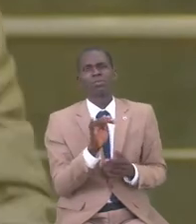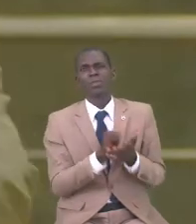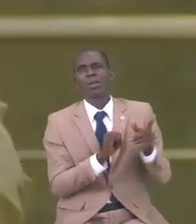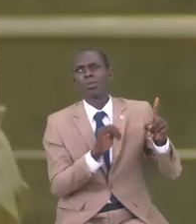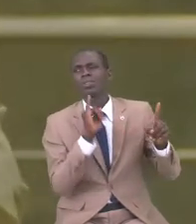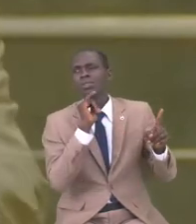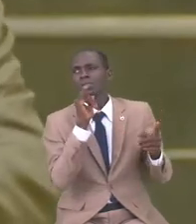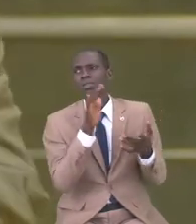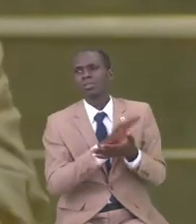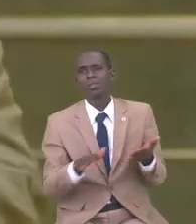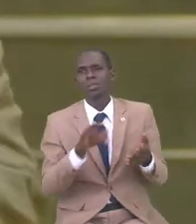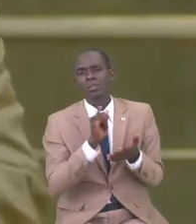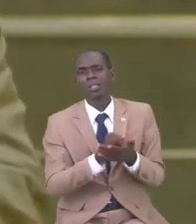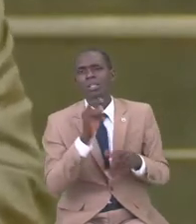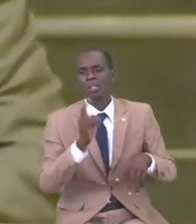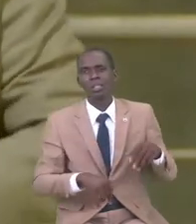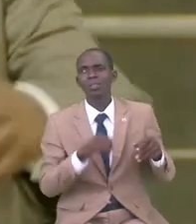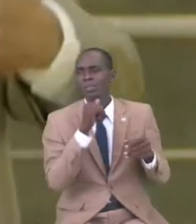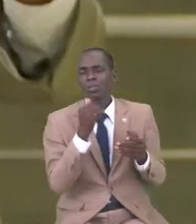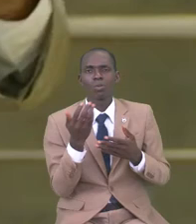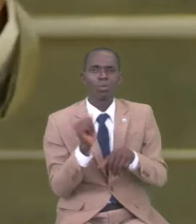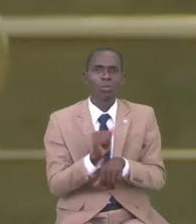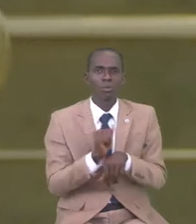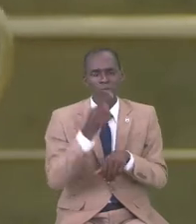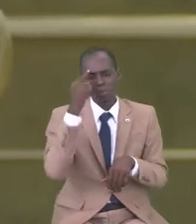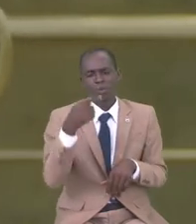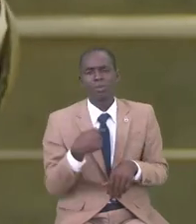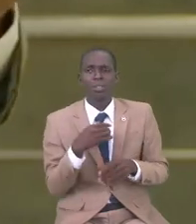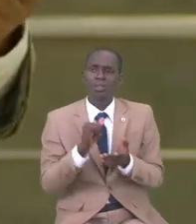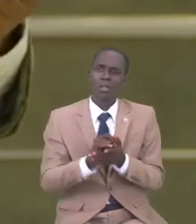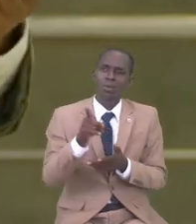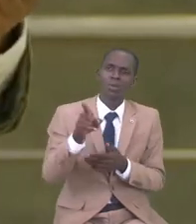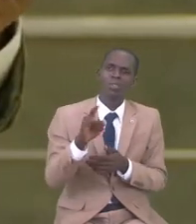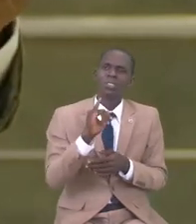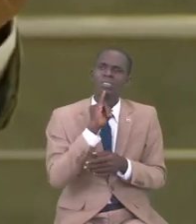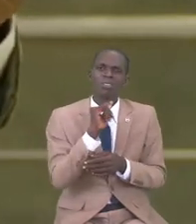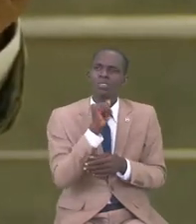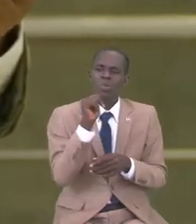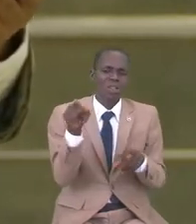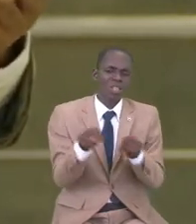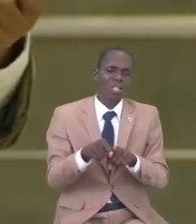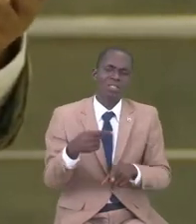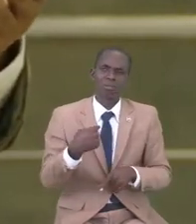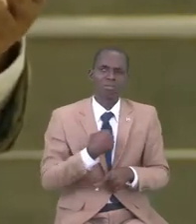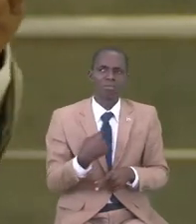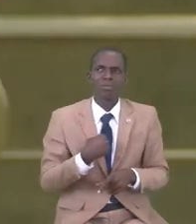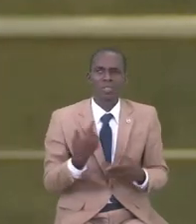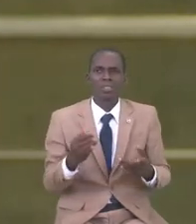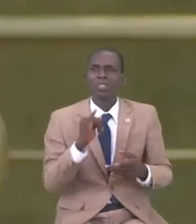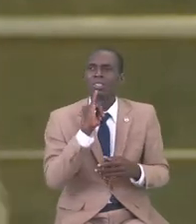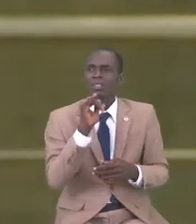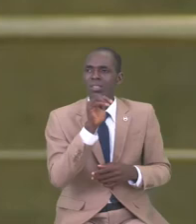unclean. It cannot be of any service to me. That one is not like me. It's a foreigner to